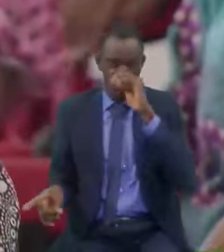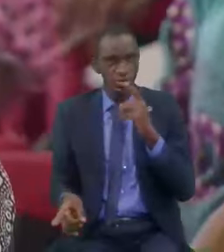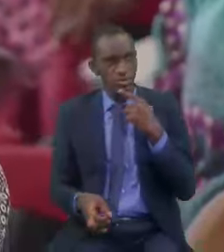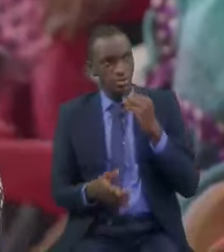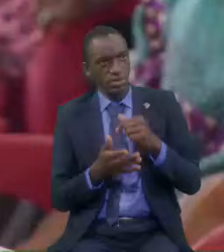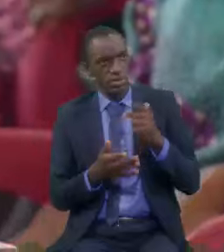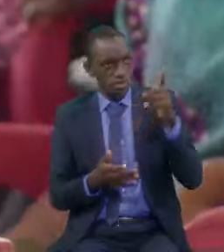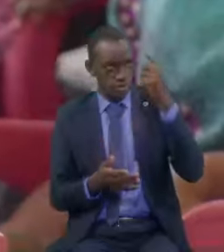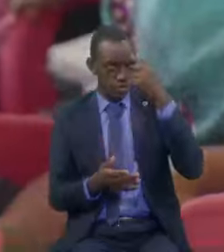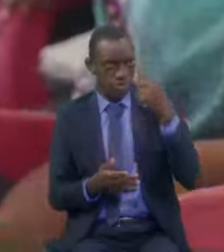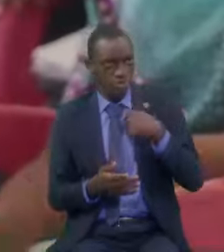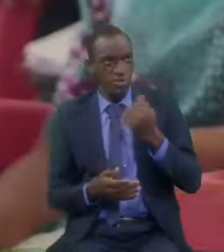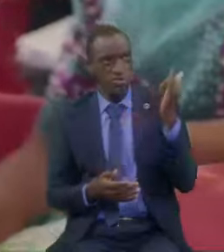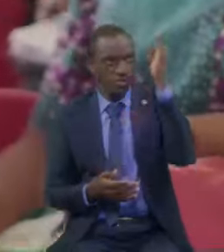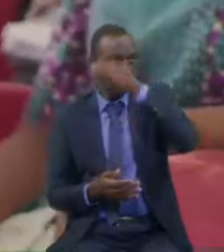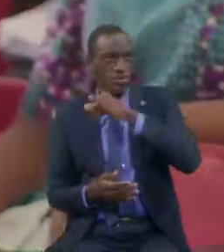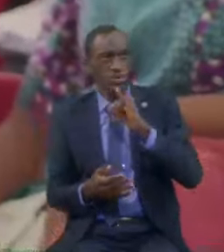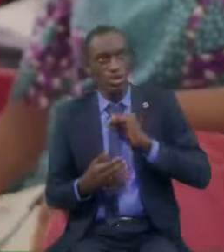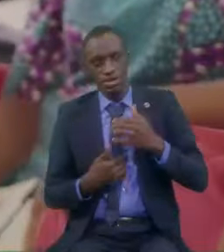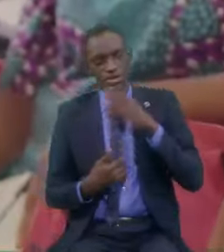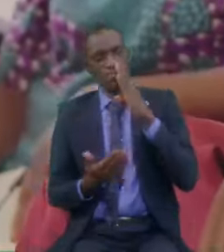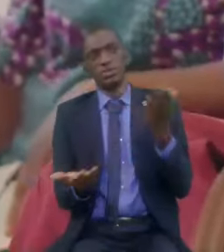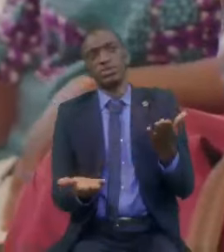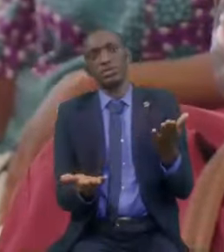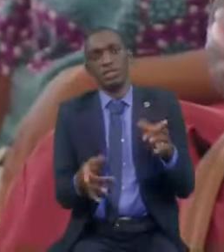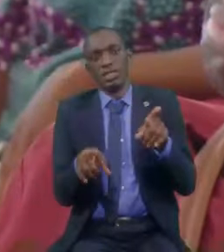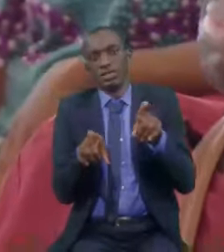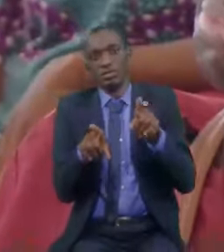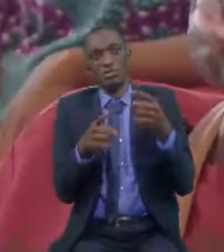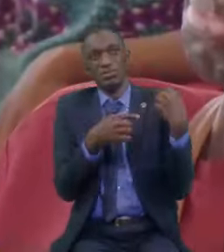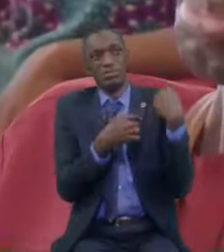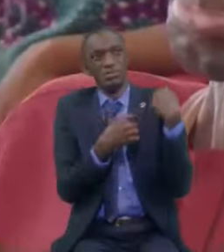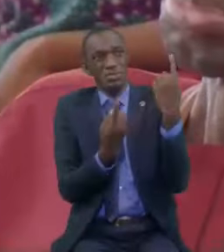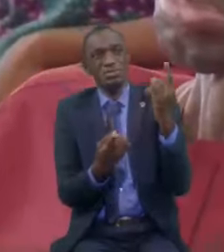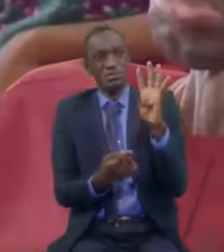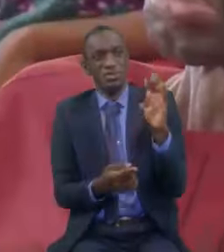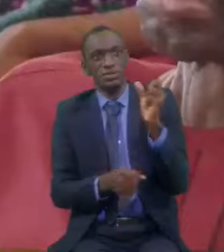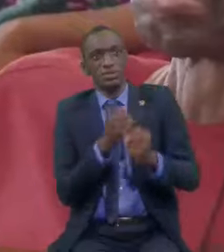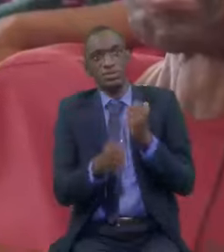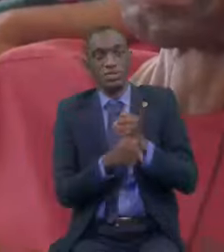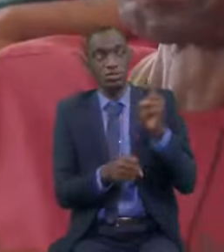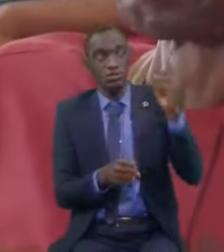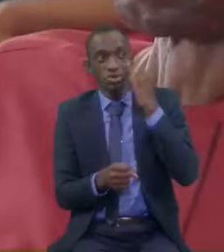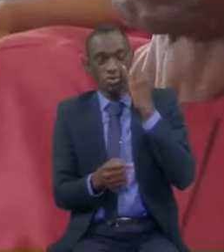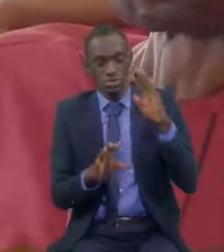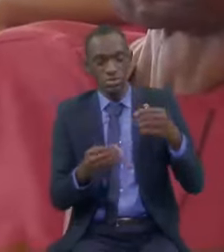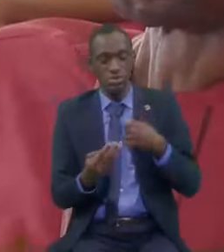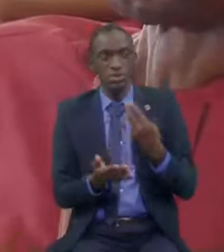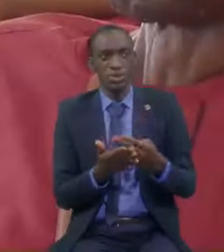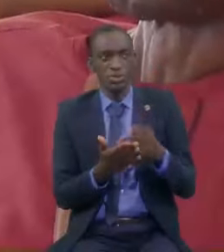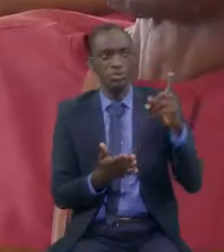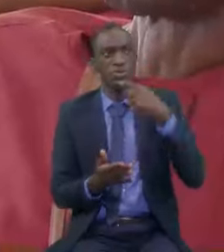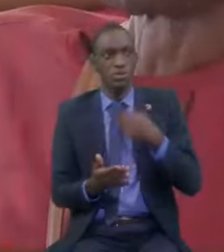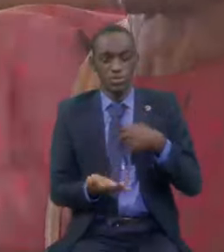for 40 years. And instead of giving me alms, he says, stand up. Come on. If you don't have